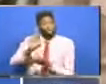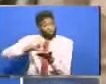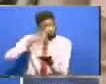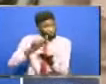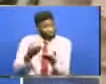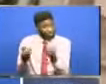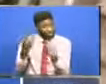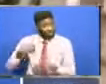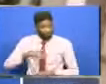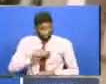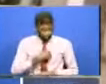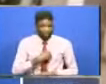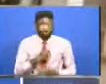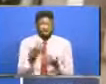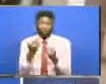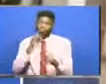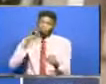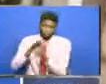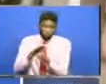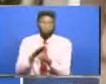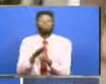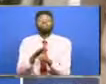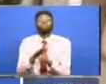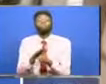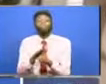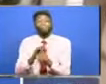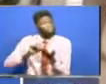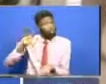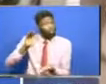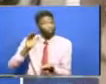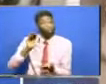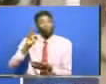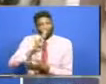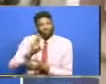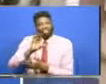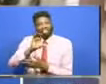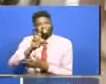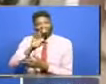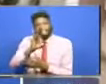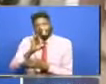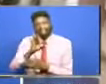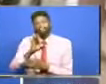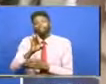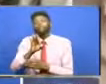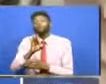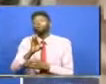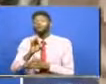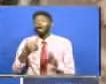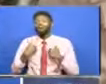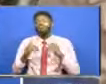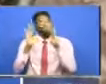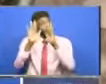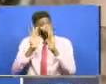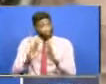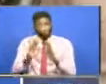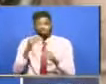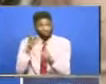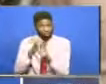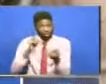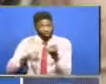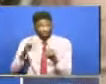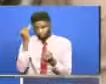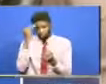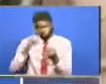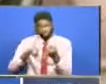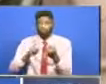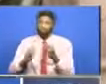us, particularly through CDF, so that we can be able to meet its two critical functions, which is education and security. So we'll be